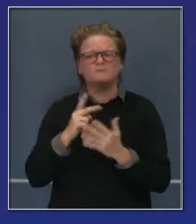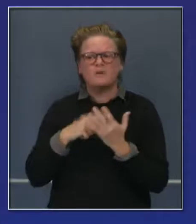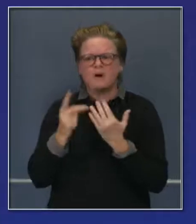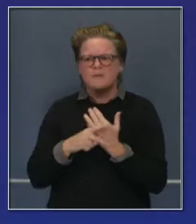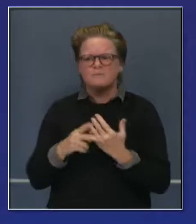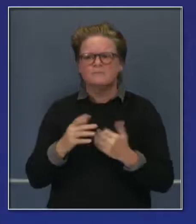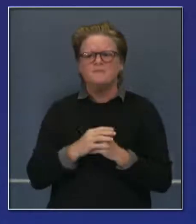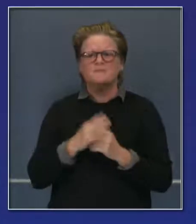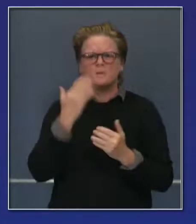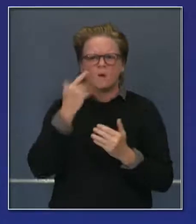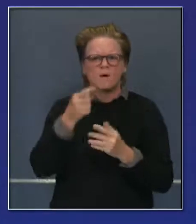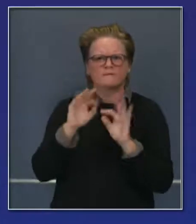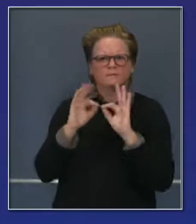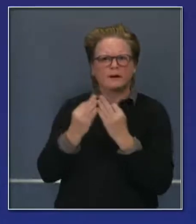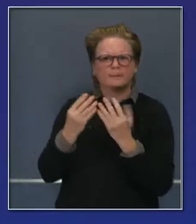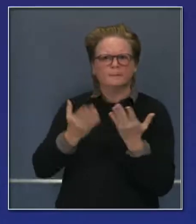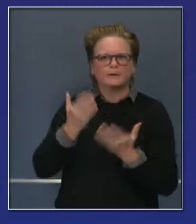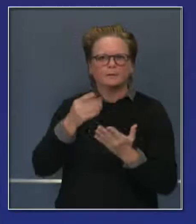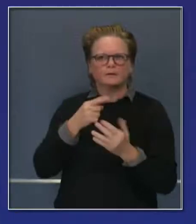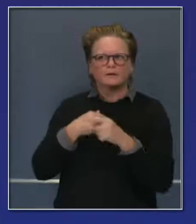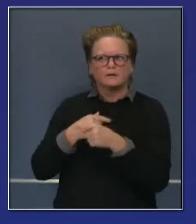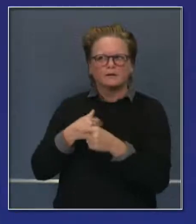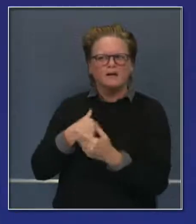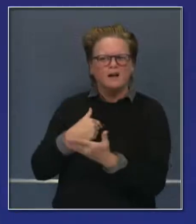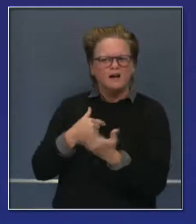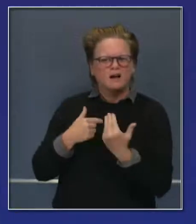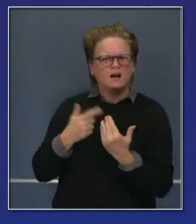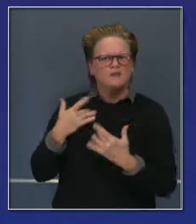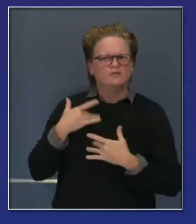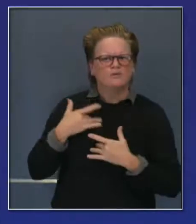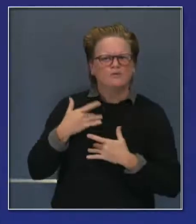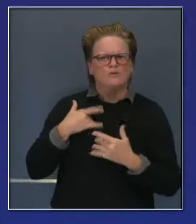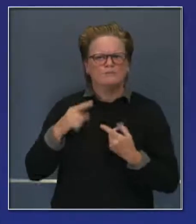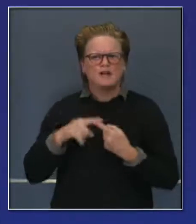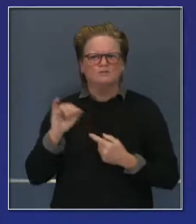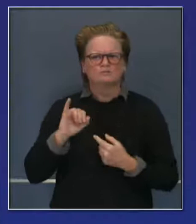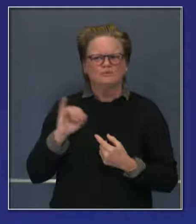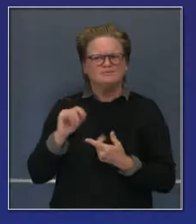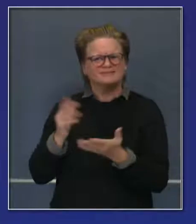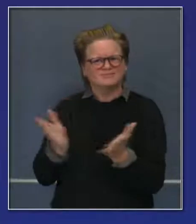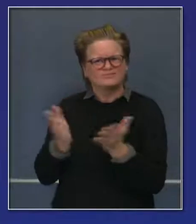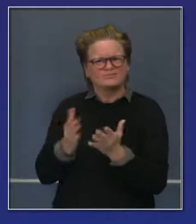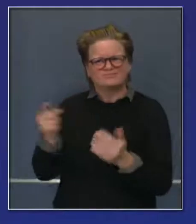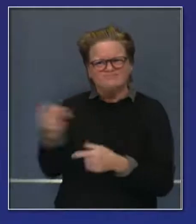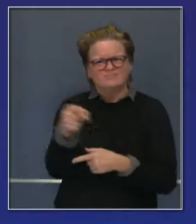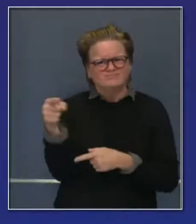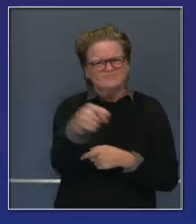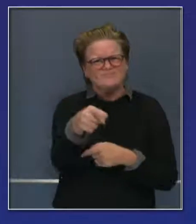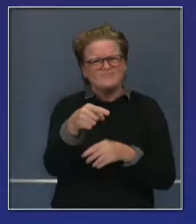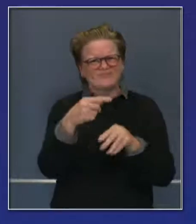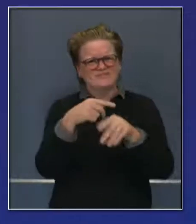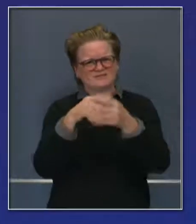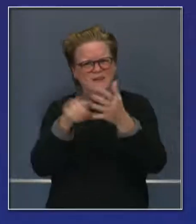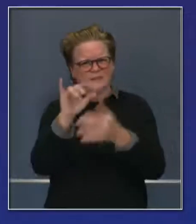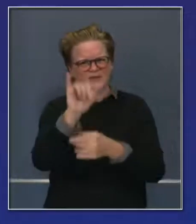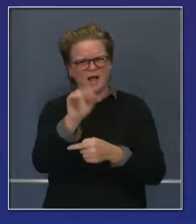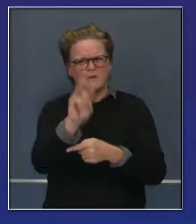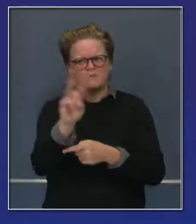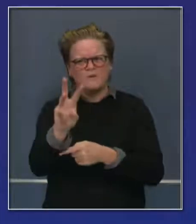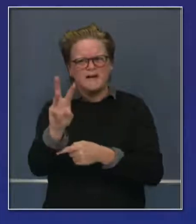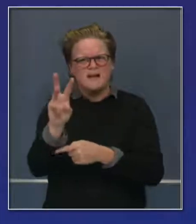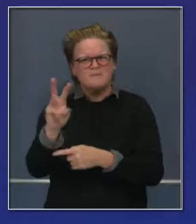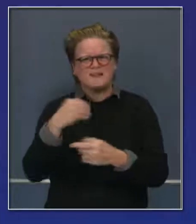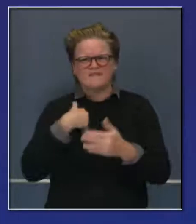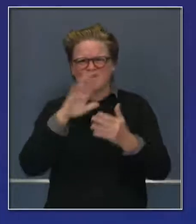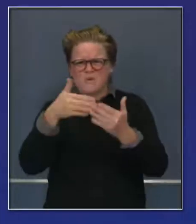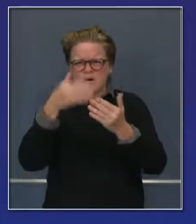that are anxious about their health care and their coverage, to just go on that site, learn more about what we offer and the subsidies that we're providing